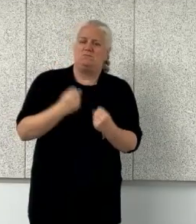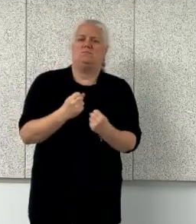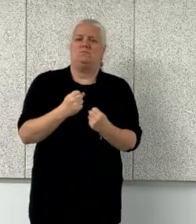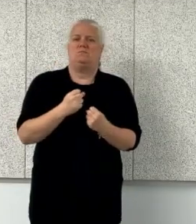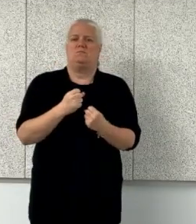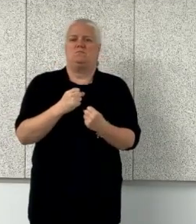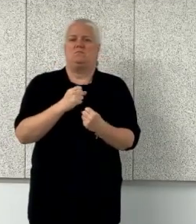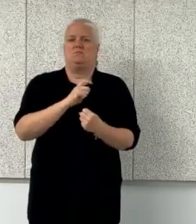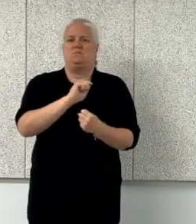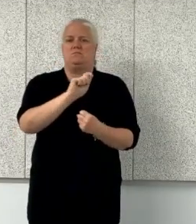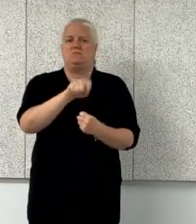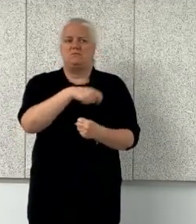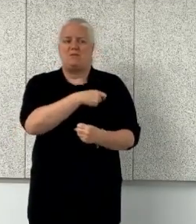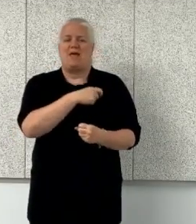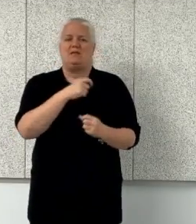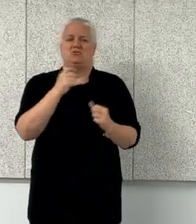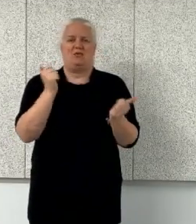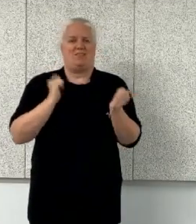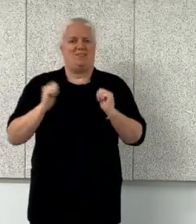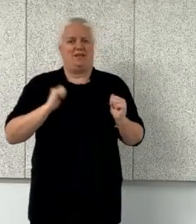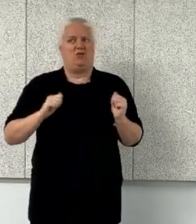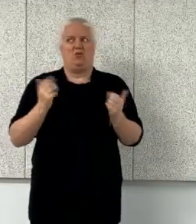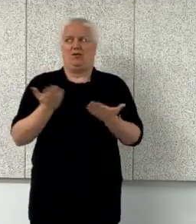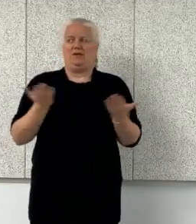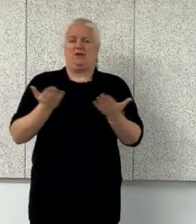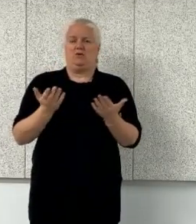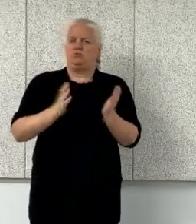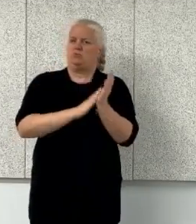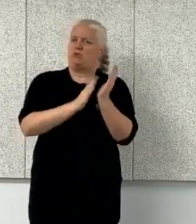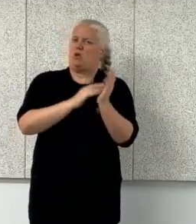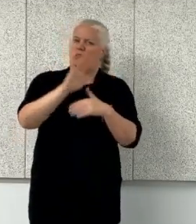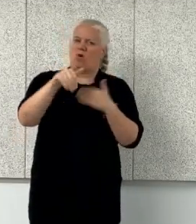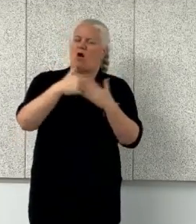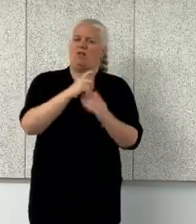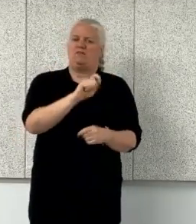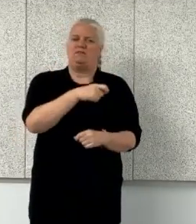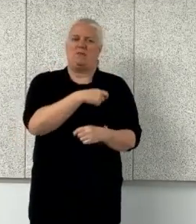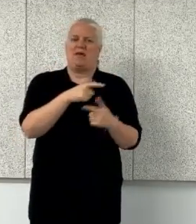theater contingent here, so shout out to all the Spanish language theaters who